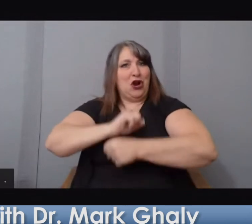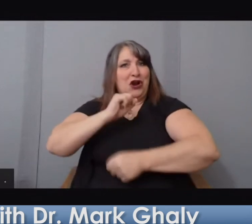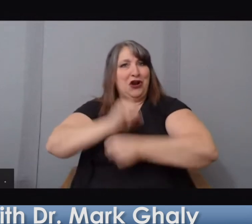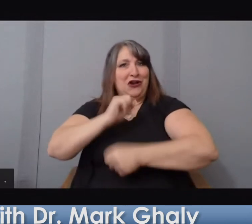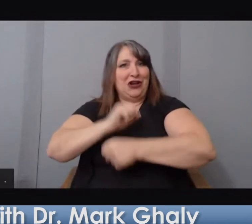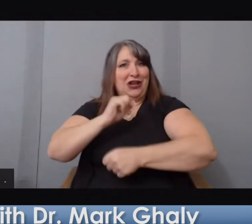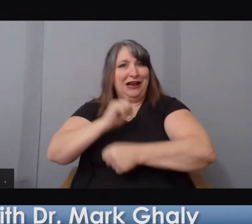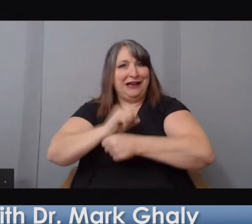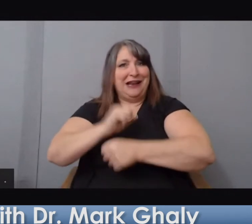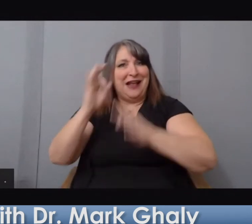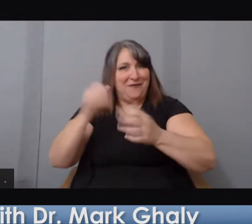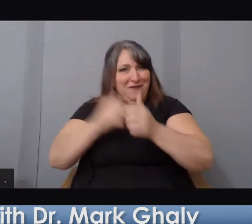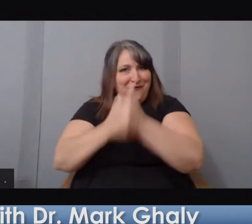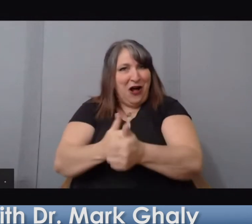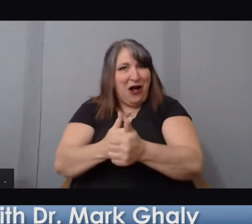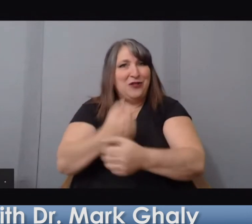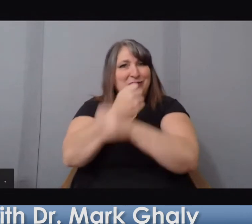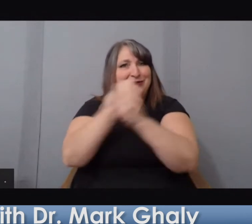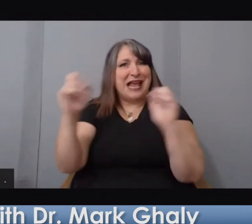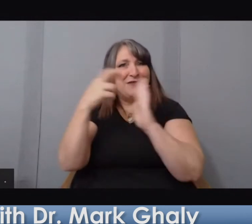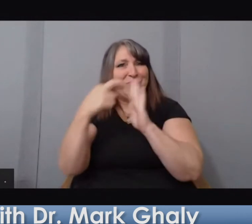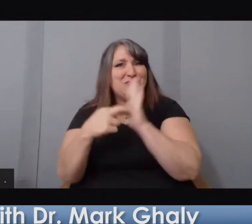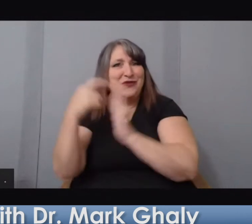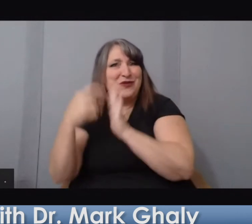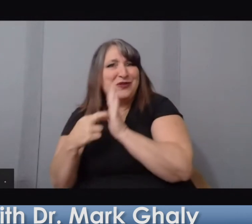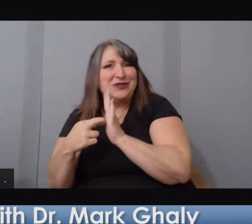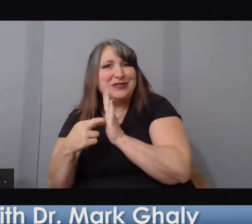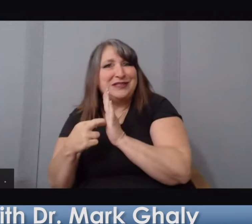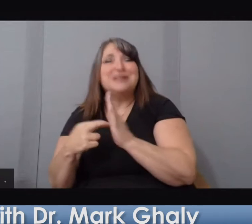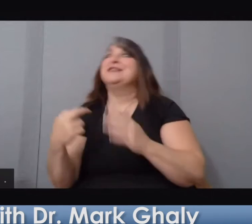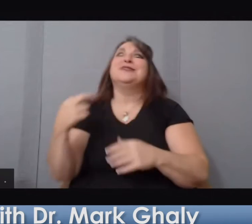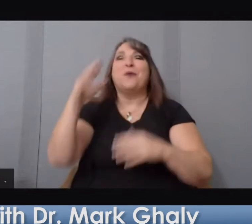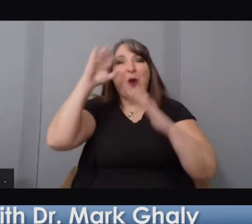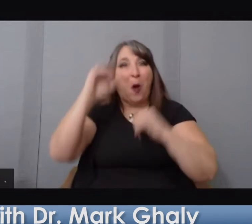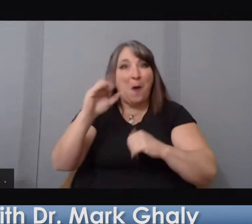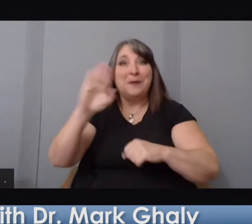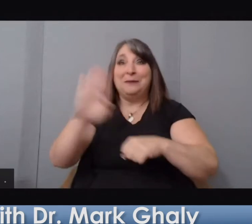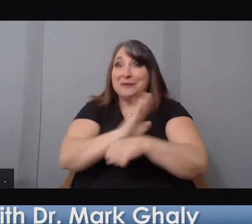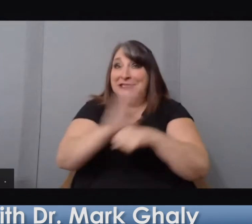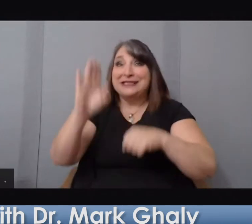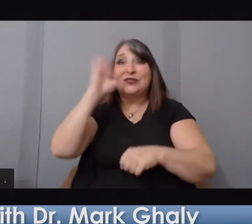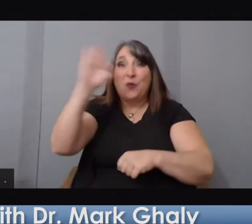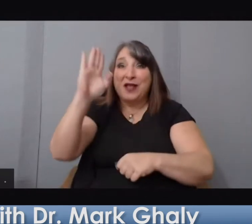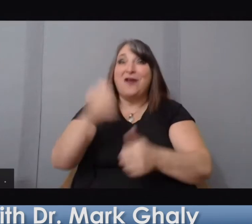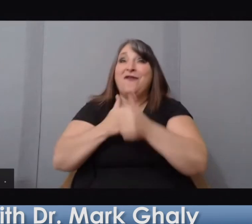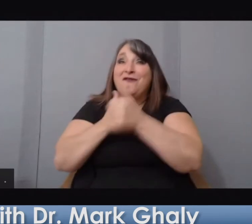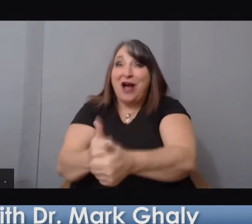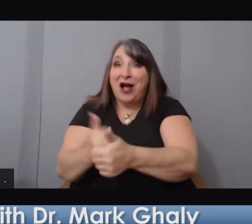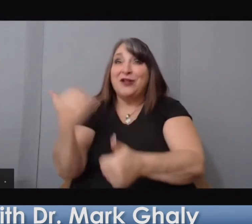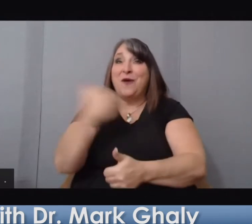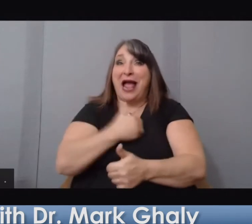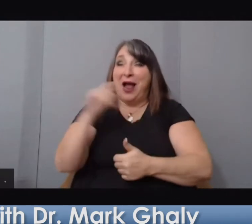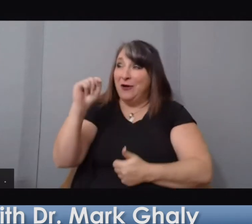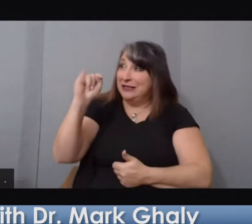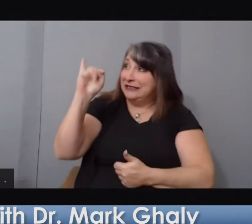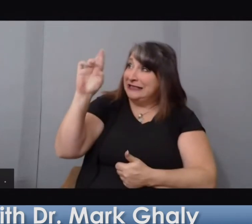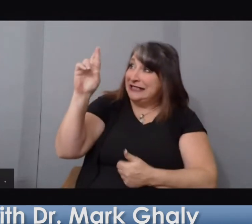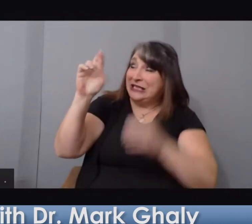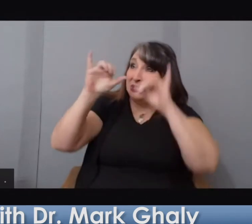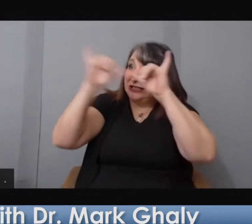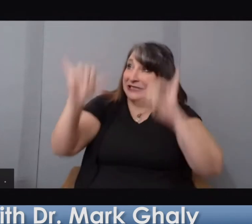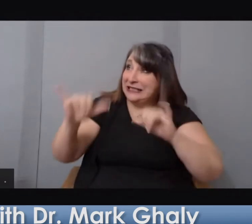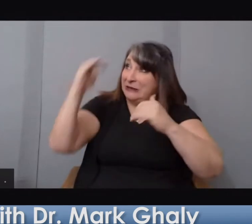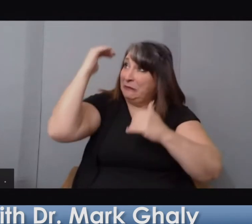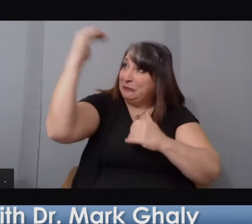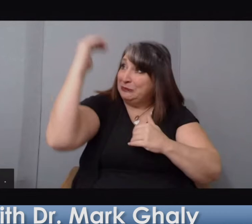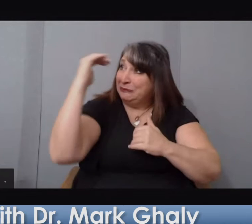businesses will choose to implement the guidance, follow our tiering system, and if there is, challenges